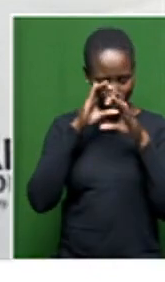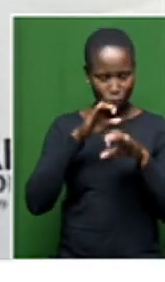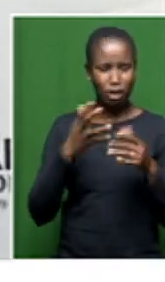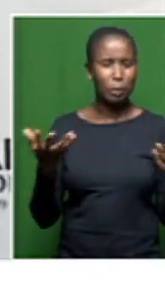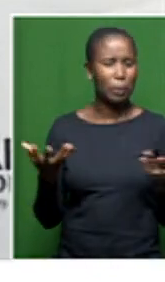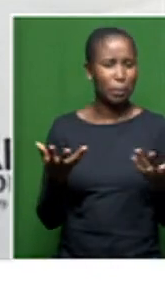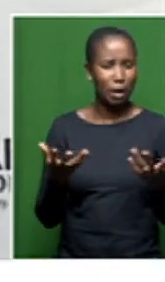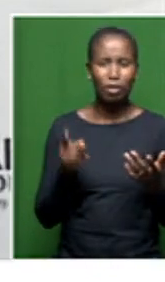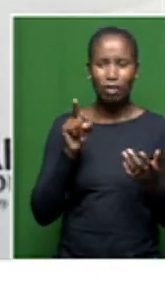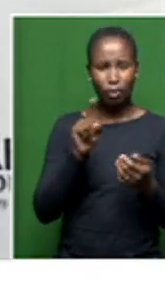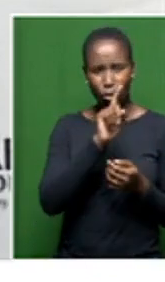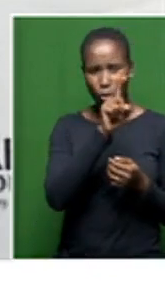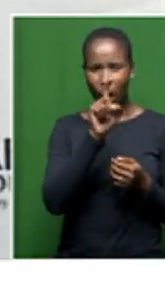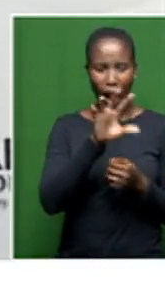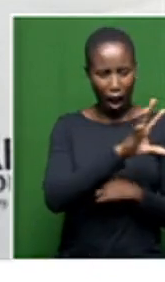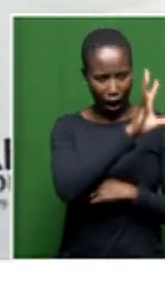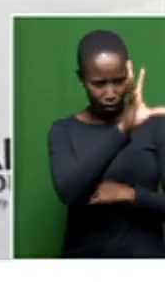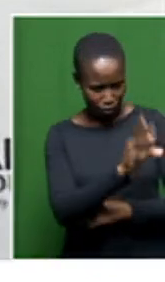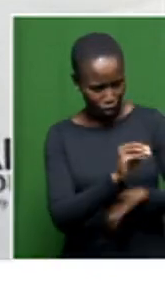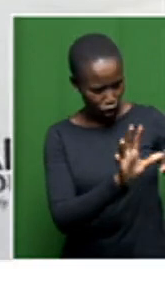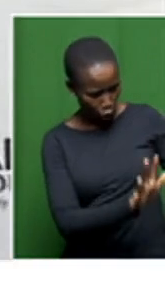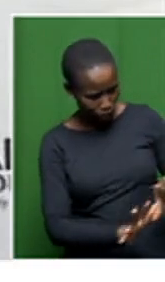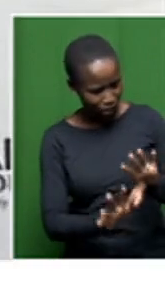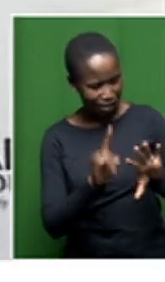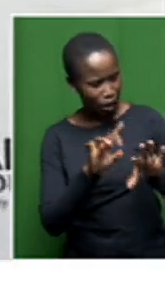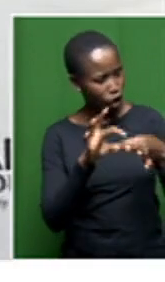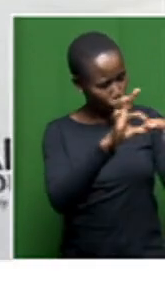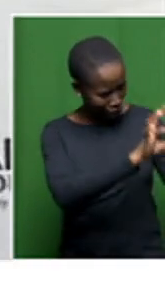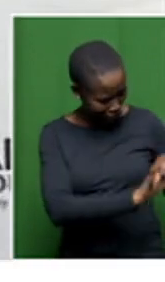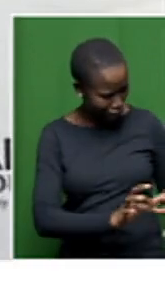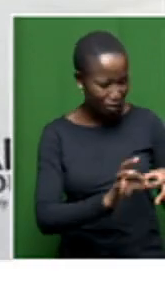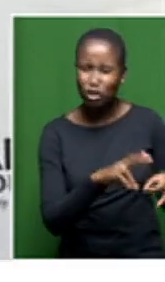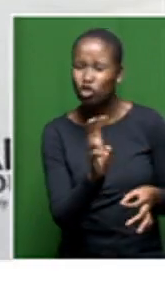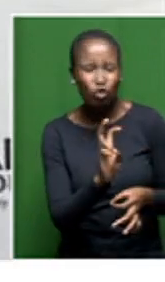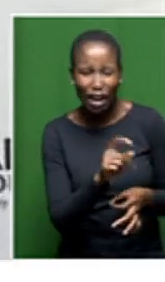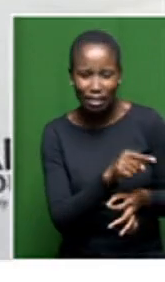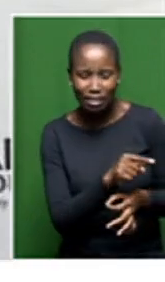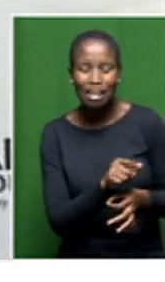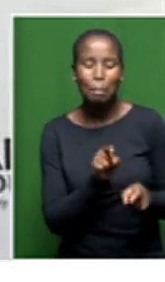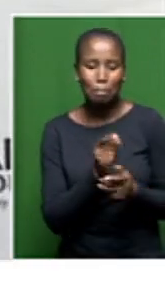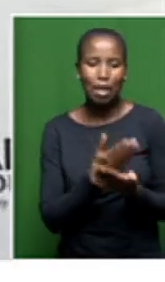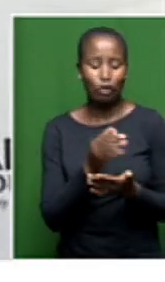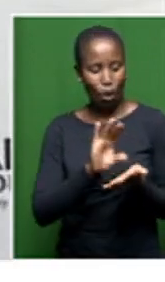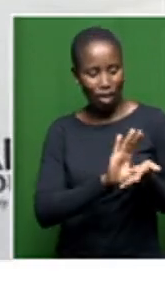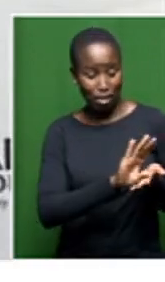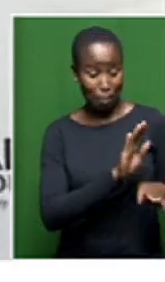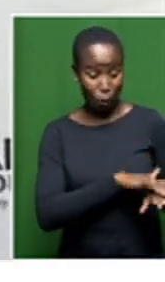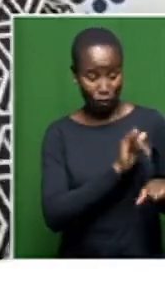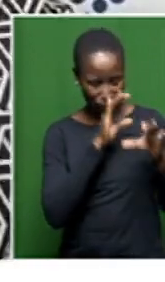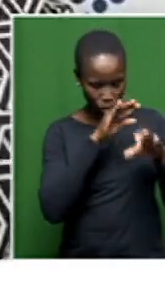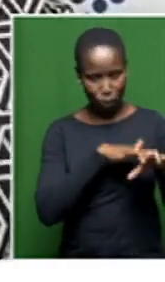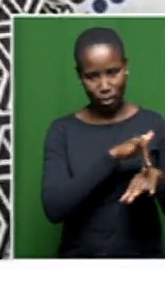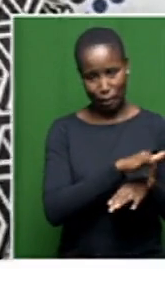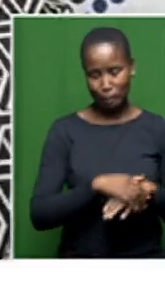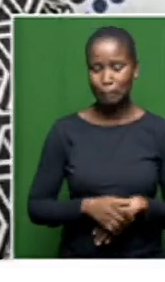our relationship with the rest of the African continent. So people should look out for investments along those lines. All right. So